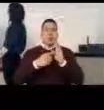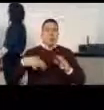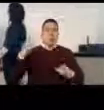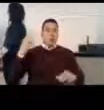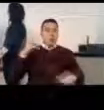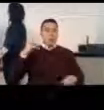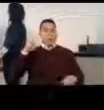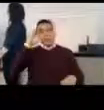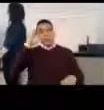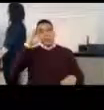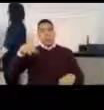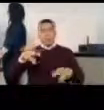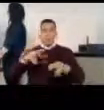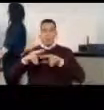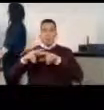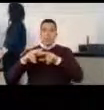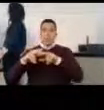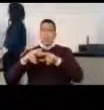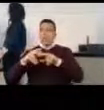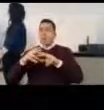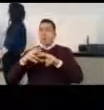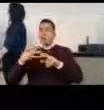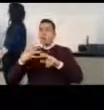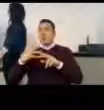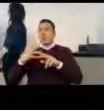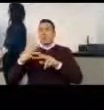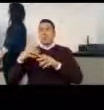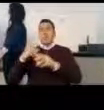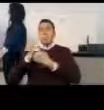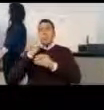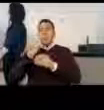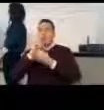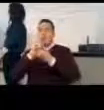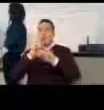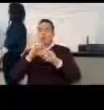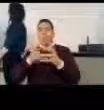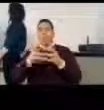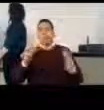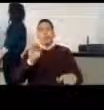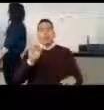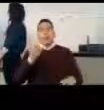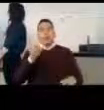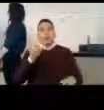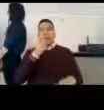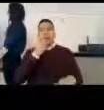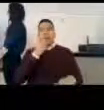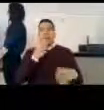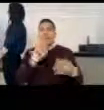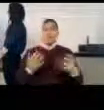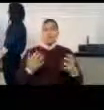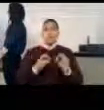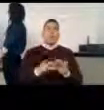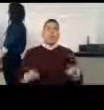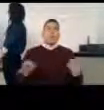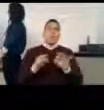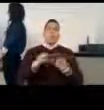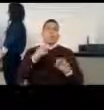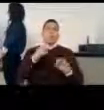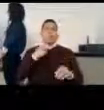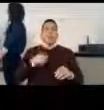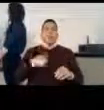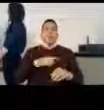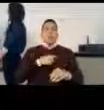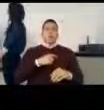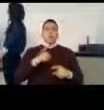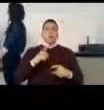an example. Sodas and soft beverages, lack of healthy foods, too much fried food. It's important then for